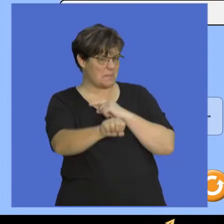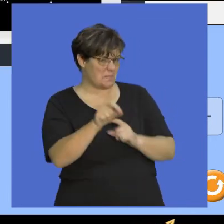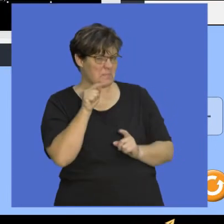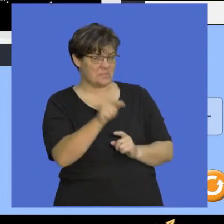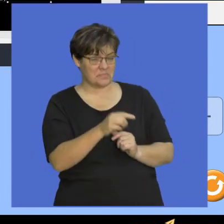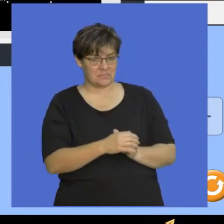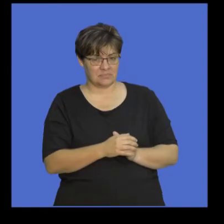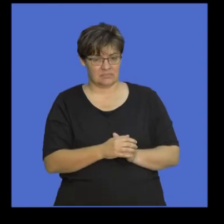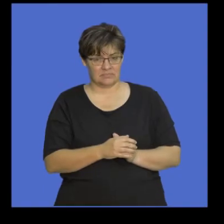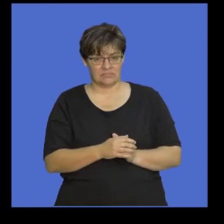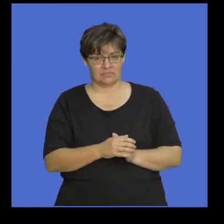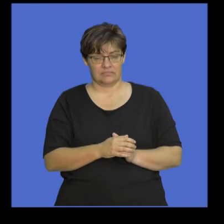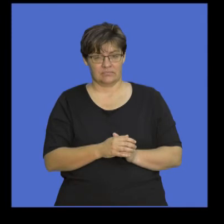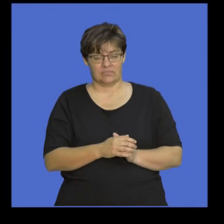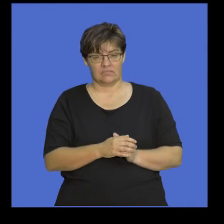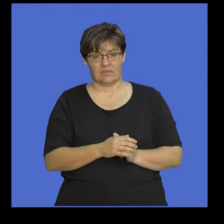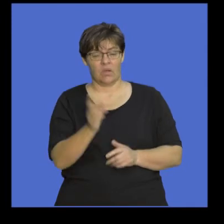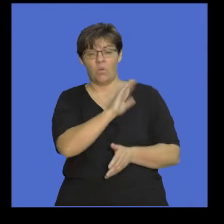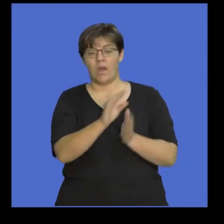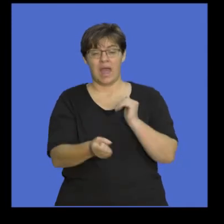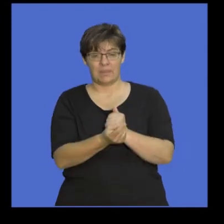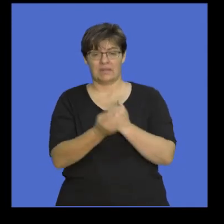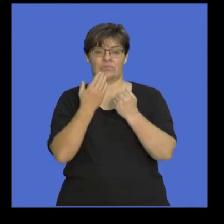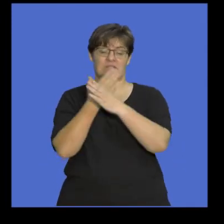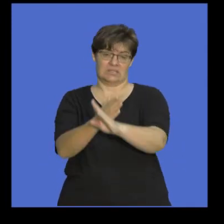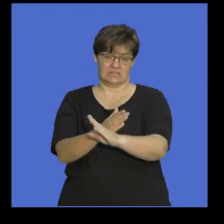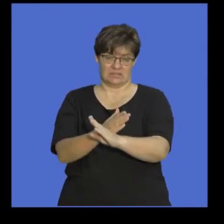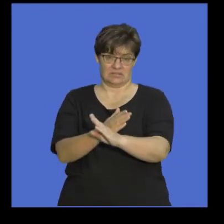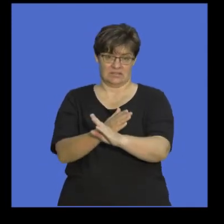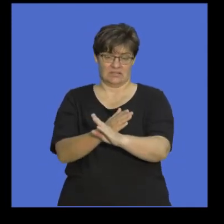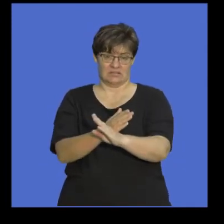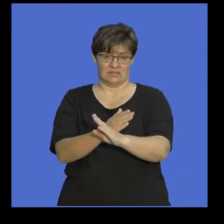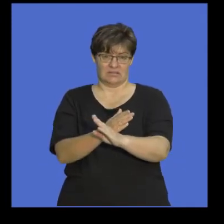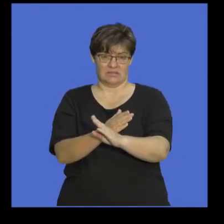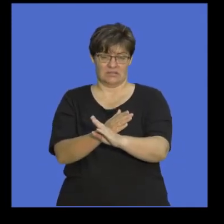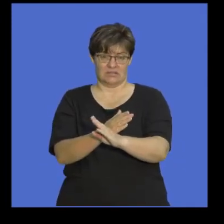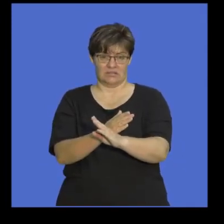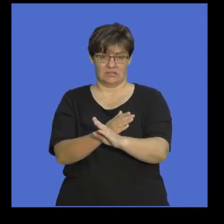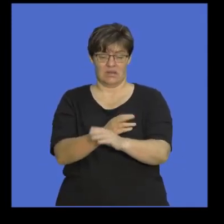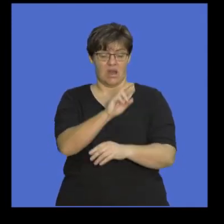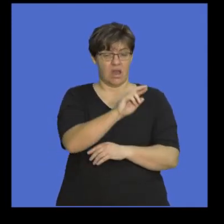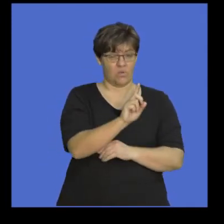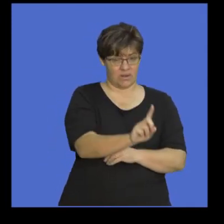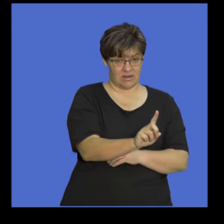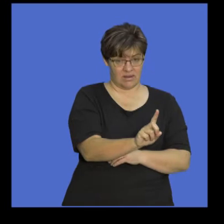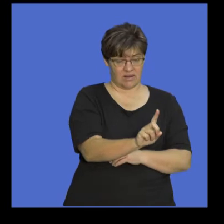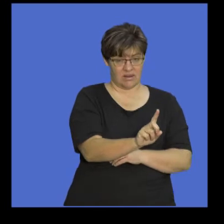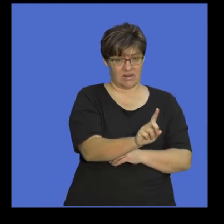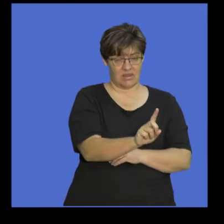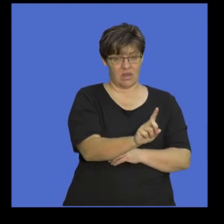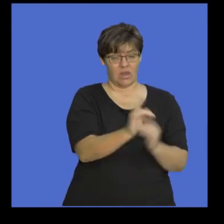something that we want to arrive at. Okay, so this is a big question. What happens to the resistance of